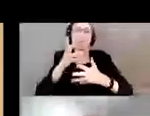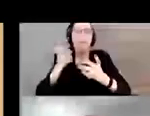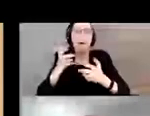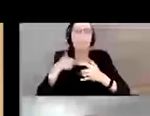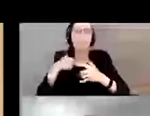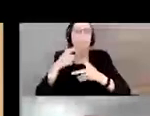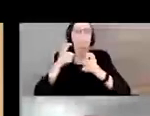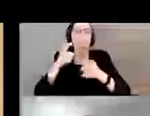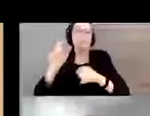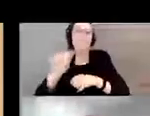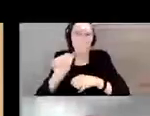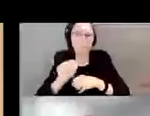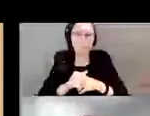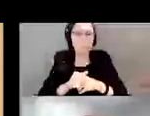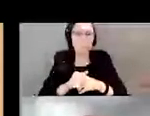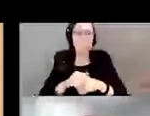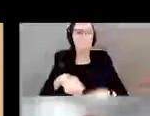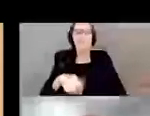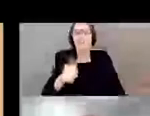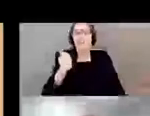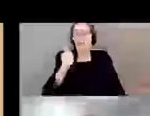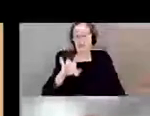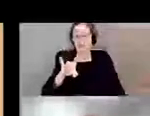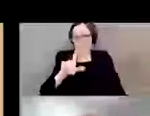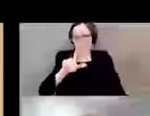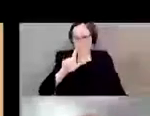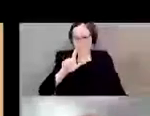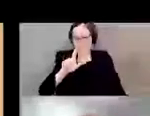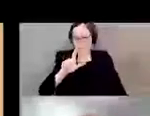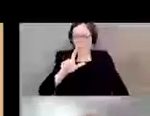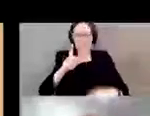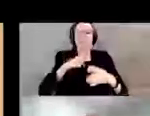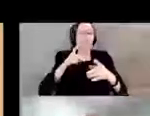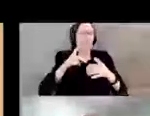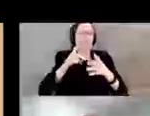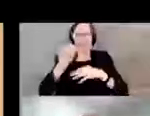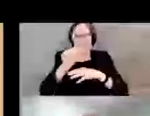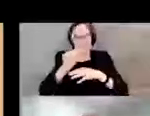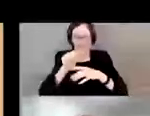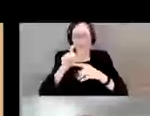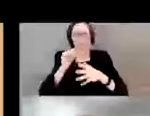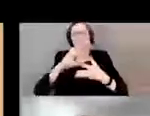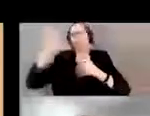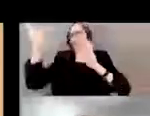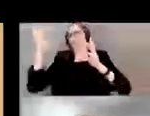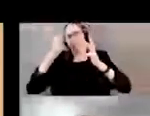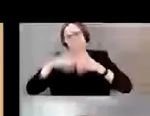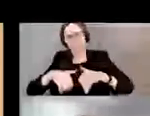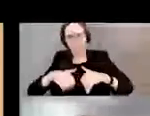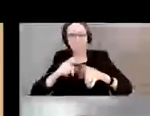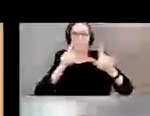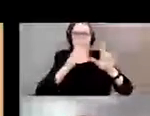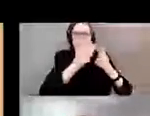So in 1823, this kingdom of Afghanistan descends into anarchy. It shatters into all these different